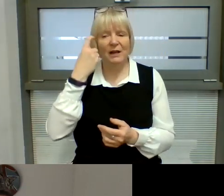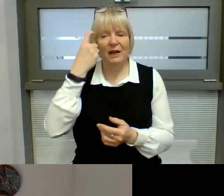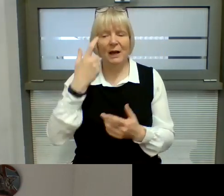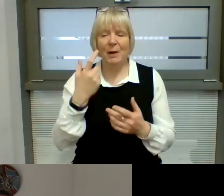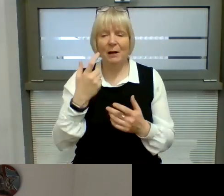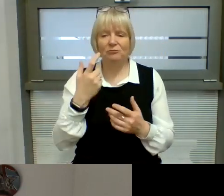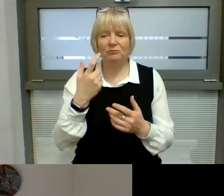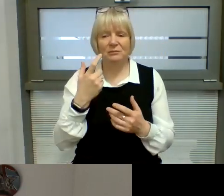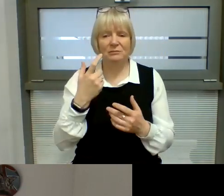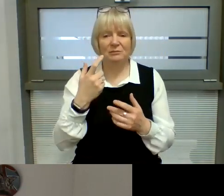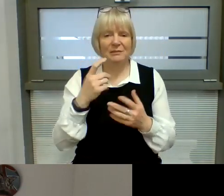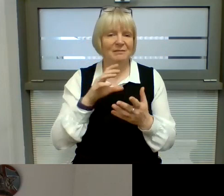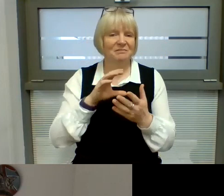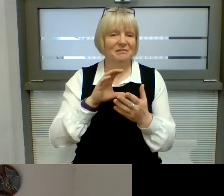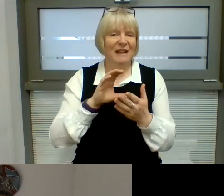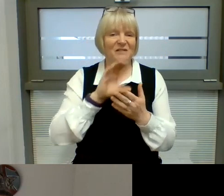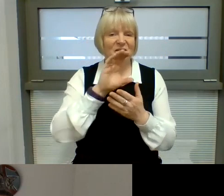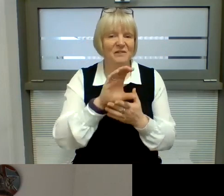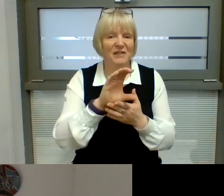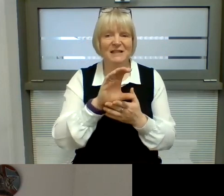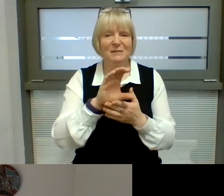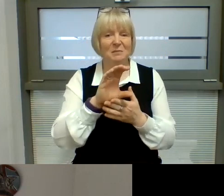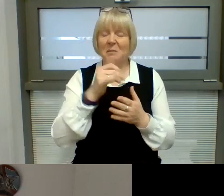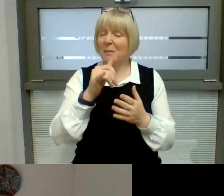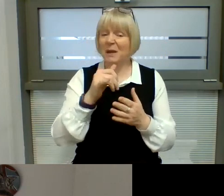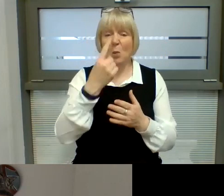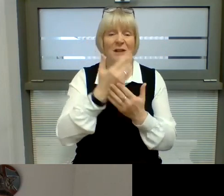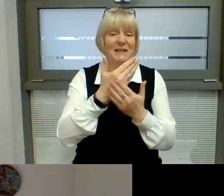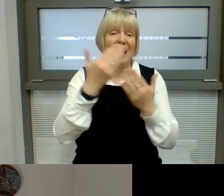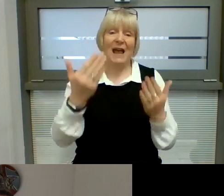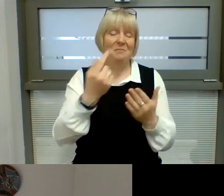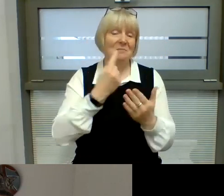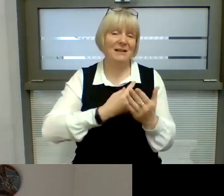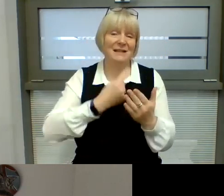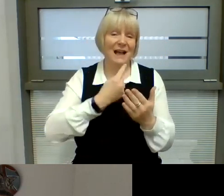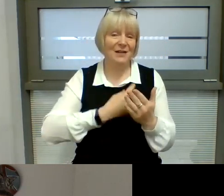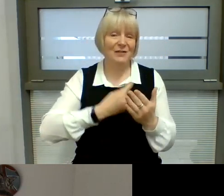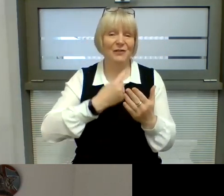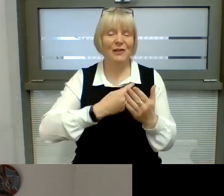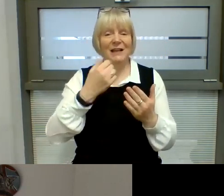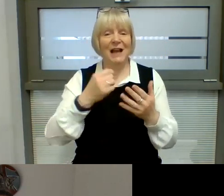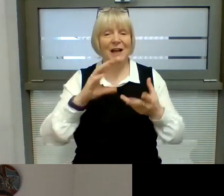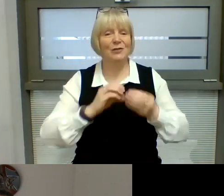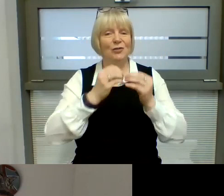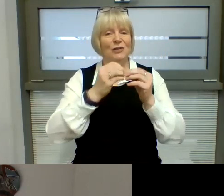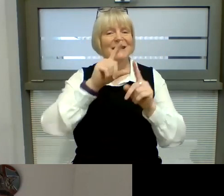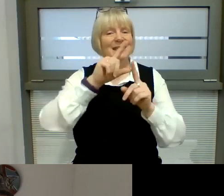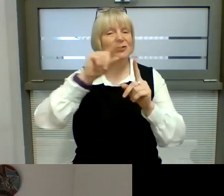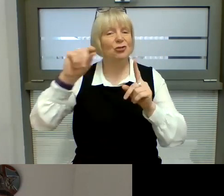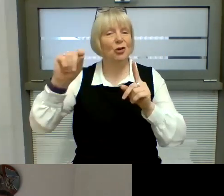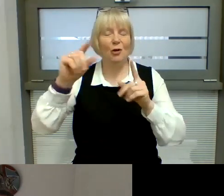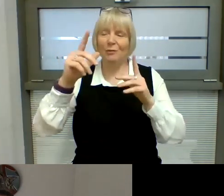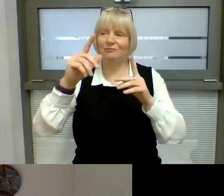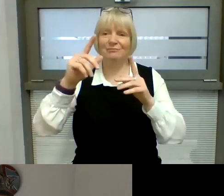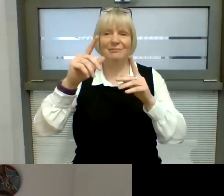investment, whether maybe one day I could get a digital image of yours, rather